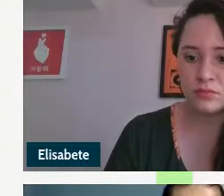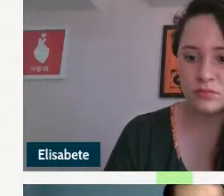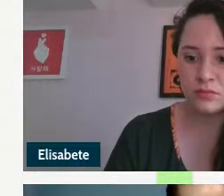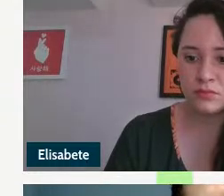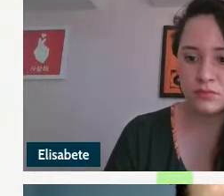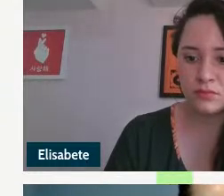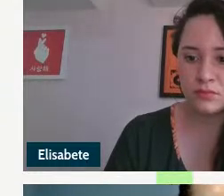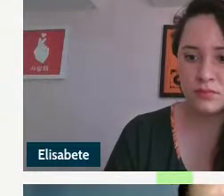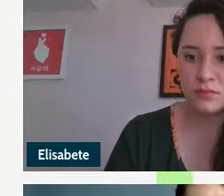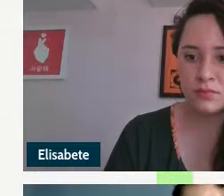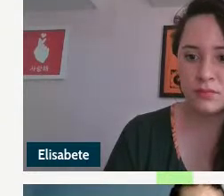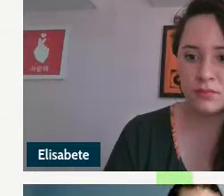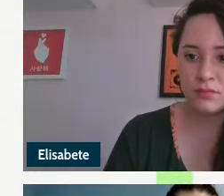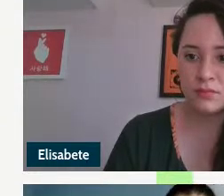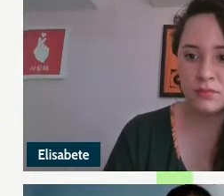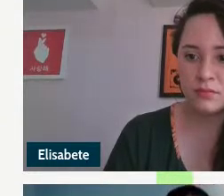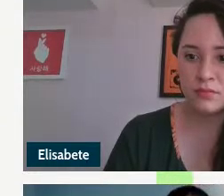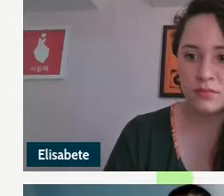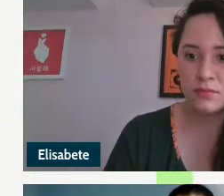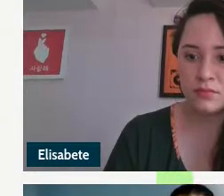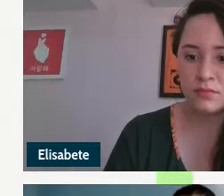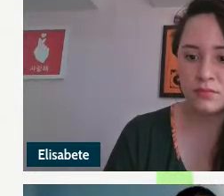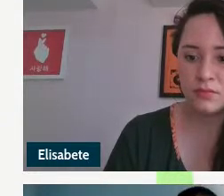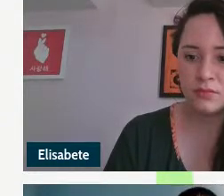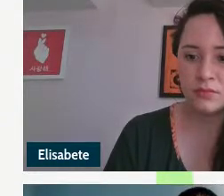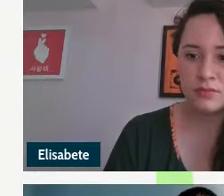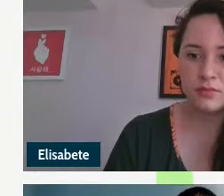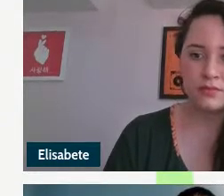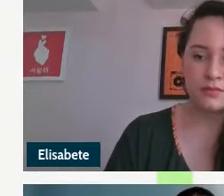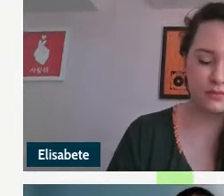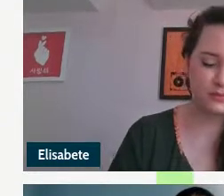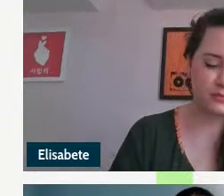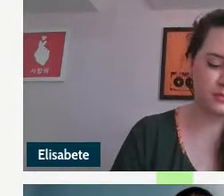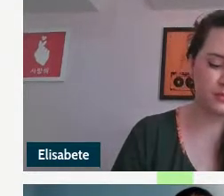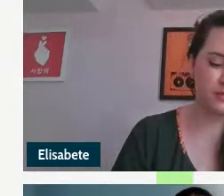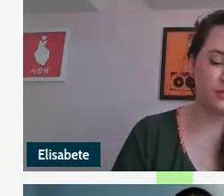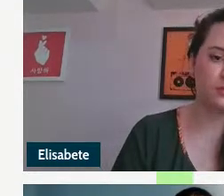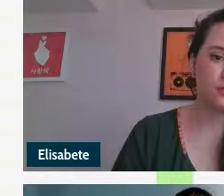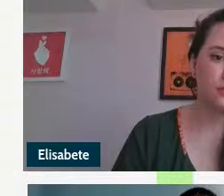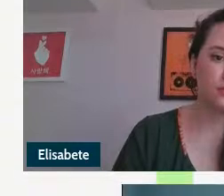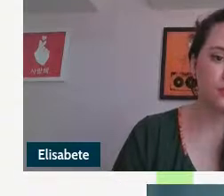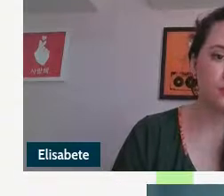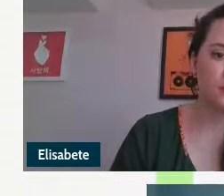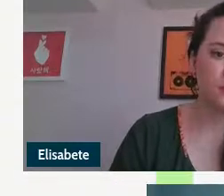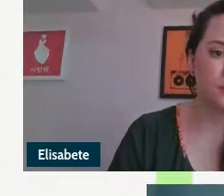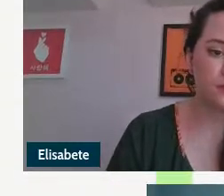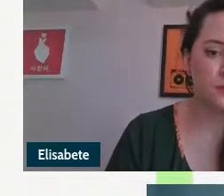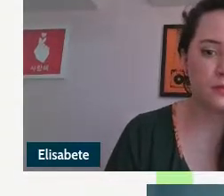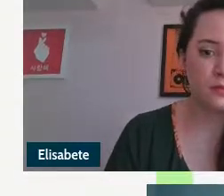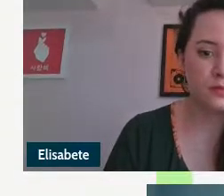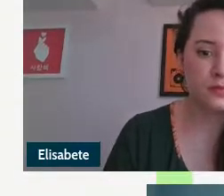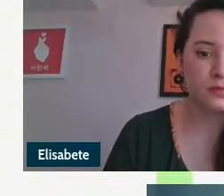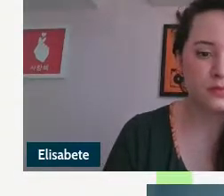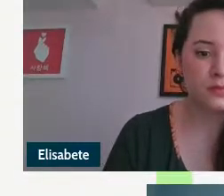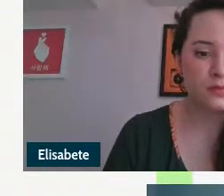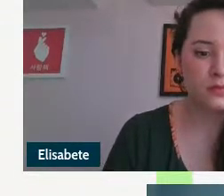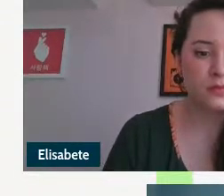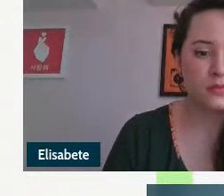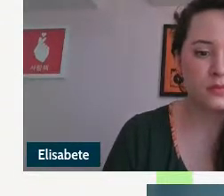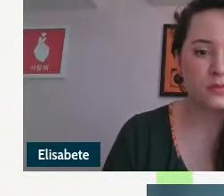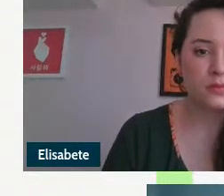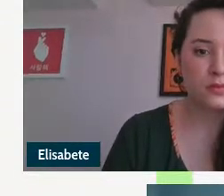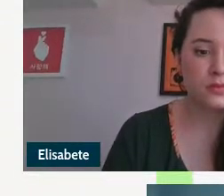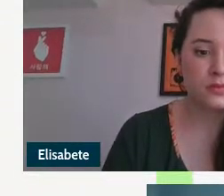a chance de responder uma pergunta mas eu acredito que nós tenhamos tempo para discutir todas então a primeira